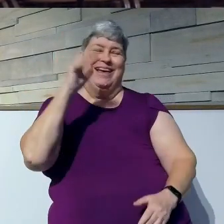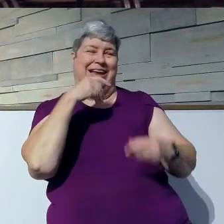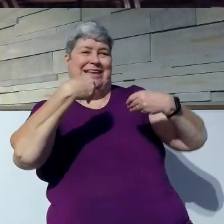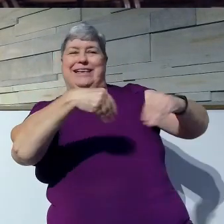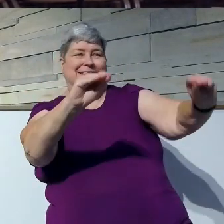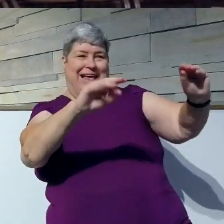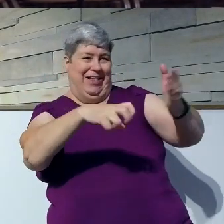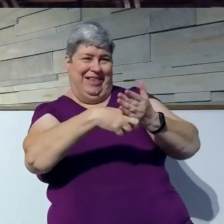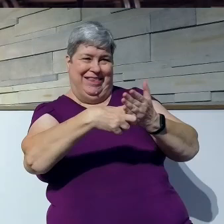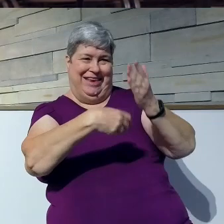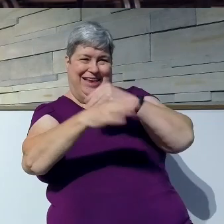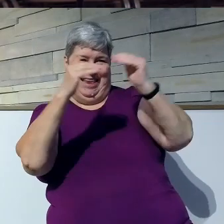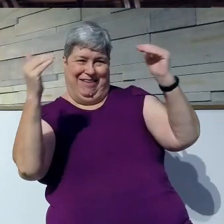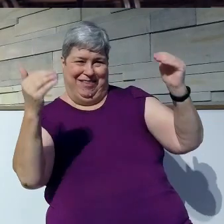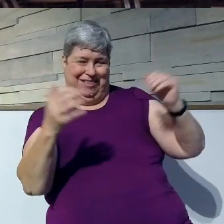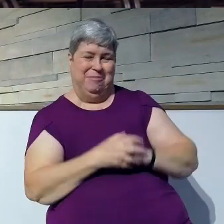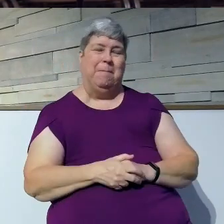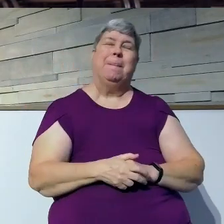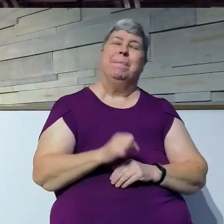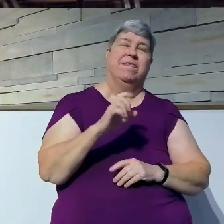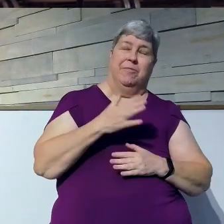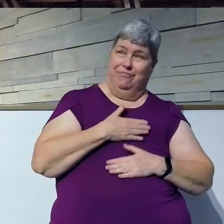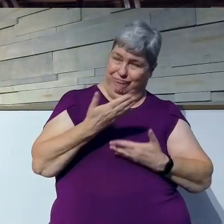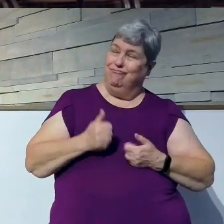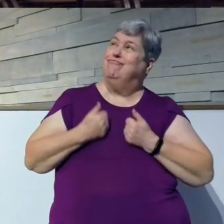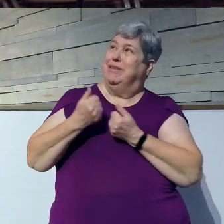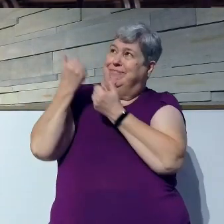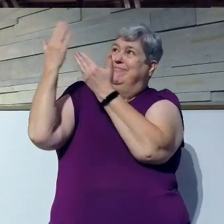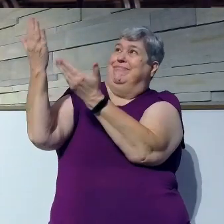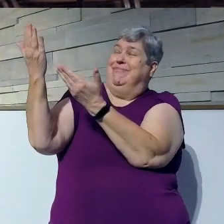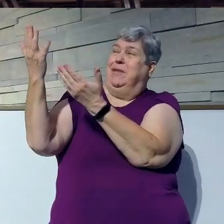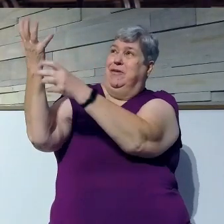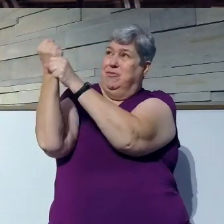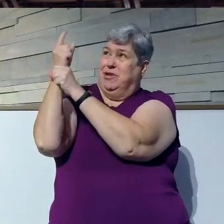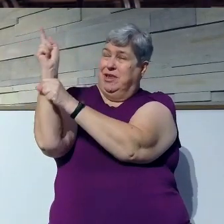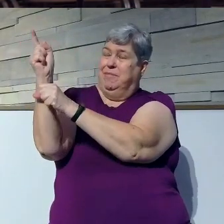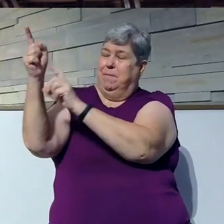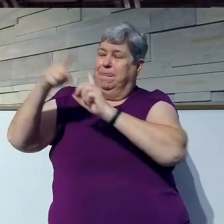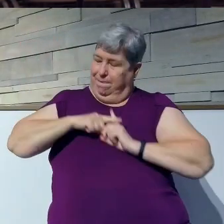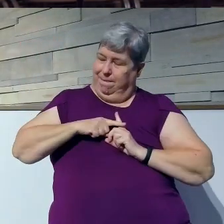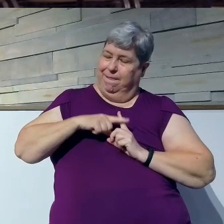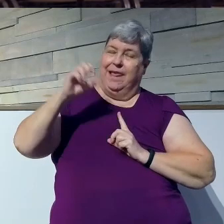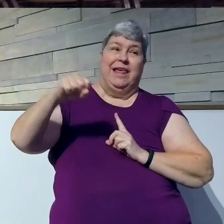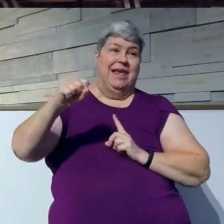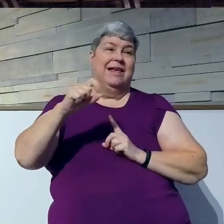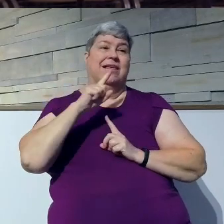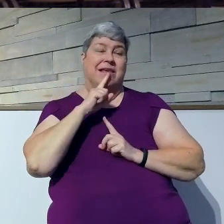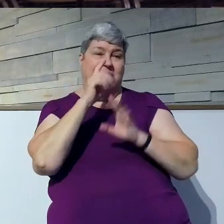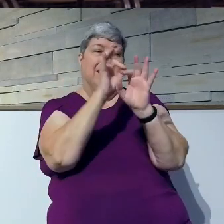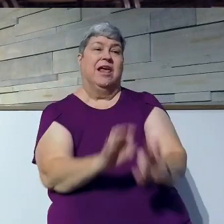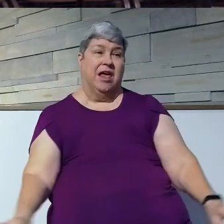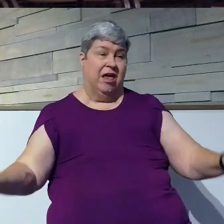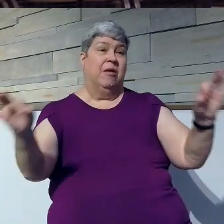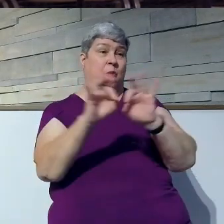those. So you give your life to Jesus. You believe in him. You put your faith in him. And then, yes, it is extremely